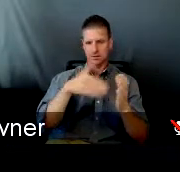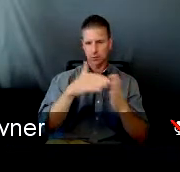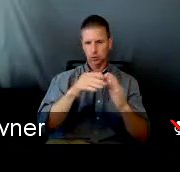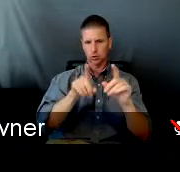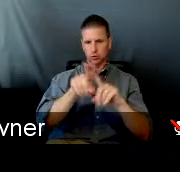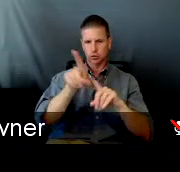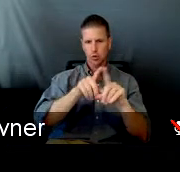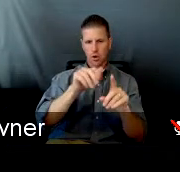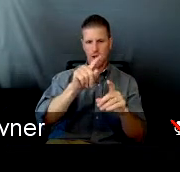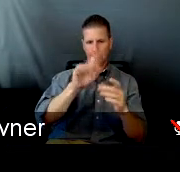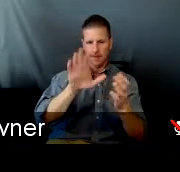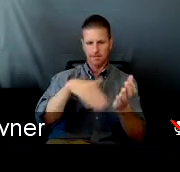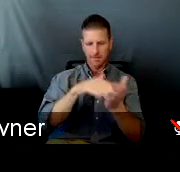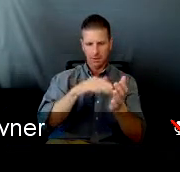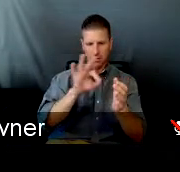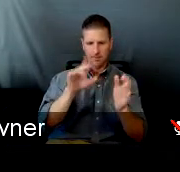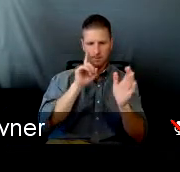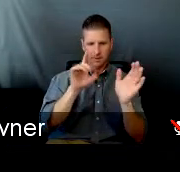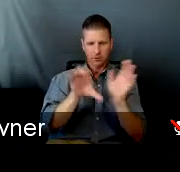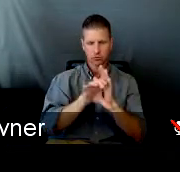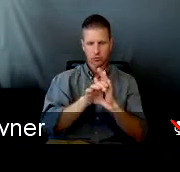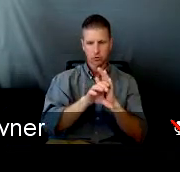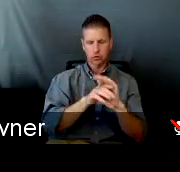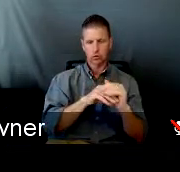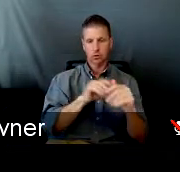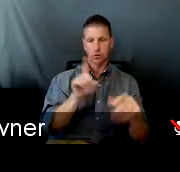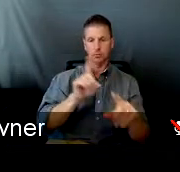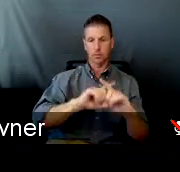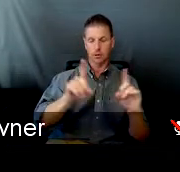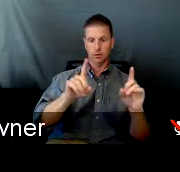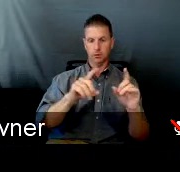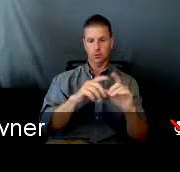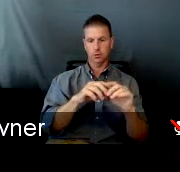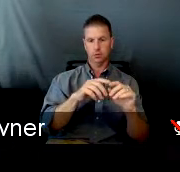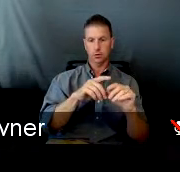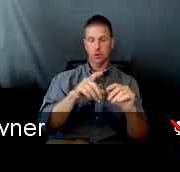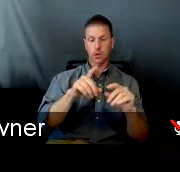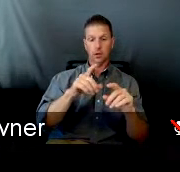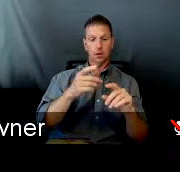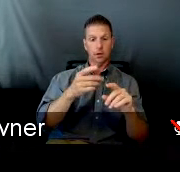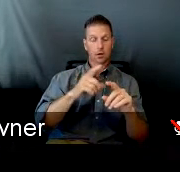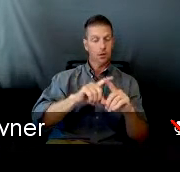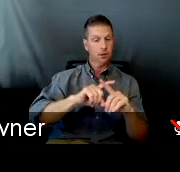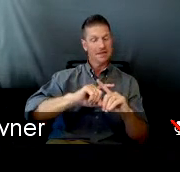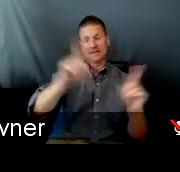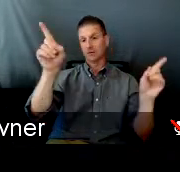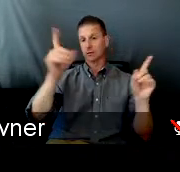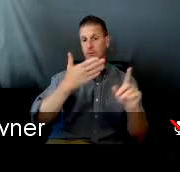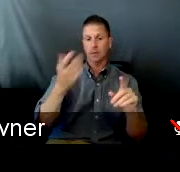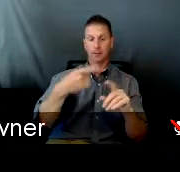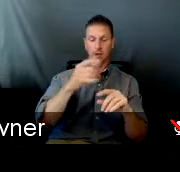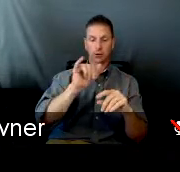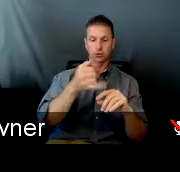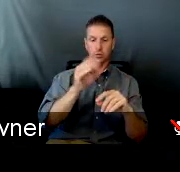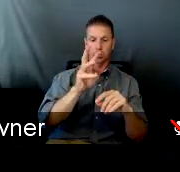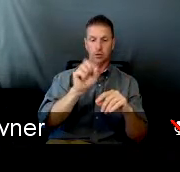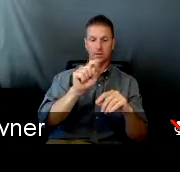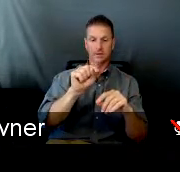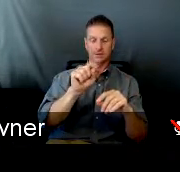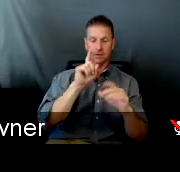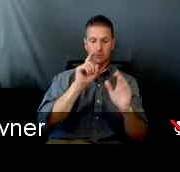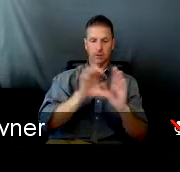the middle of the picture, but the distinctive thing about the JWST image is that there's